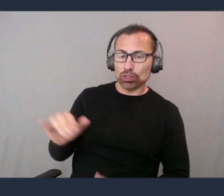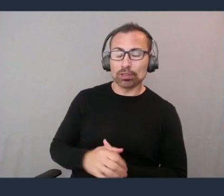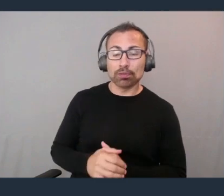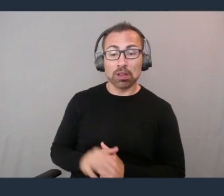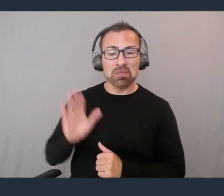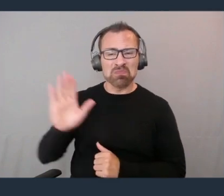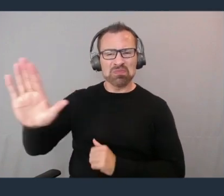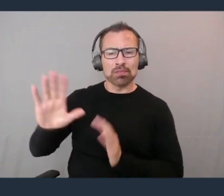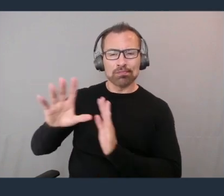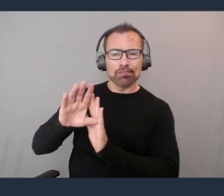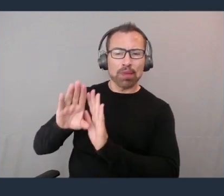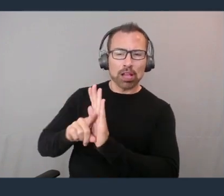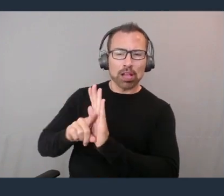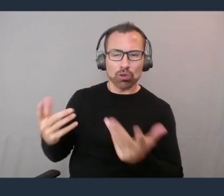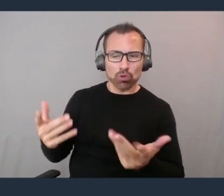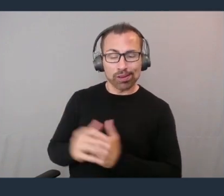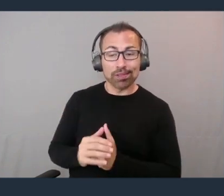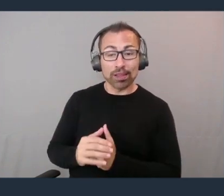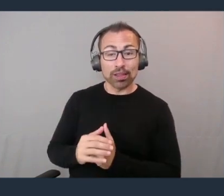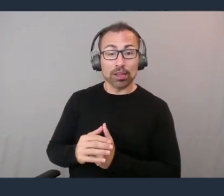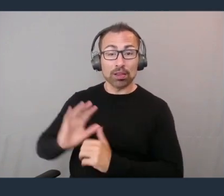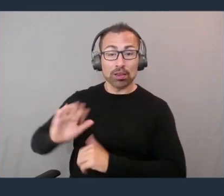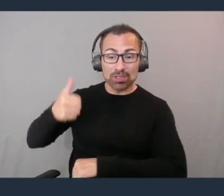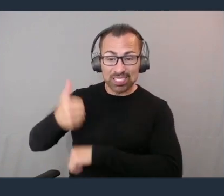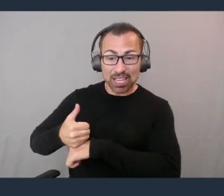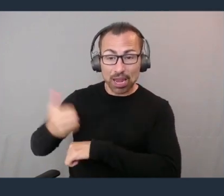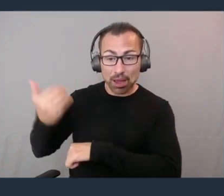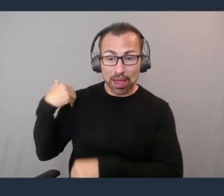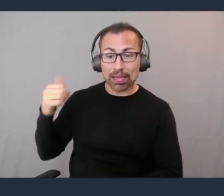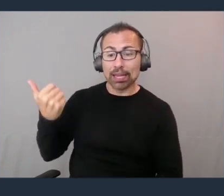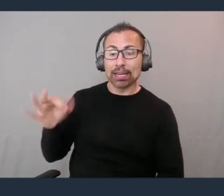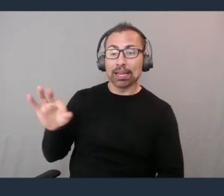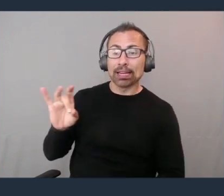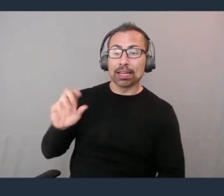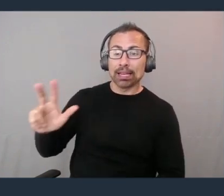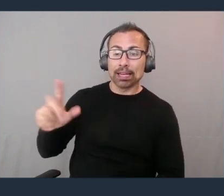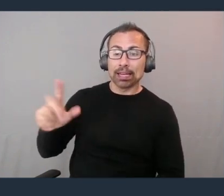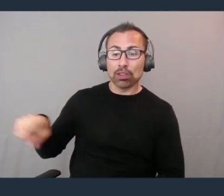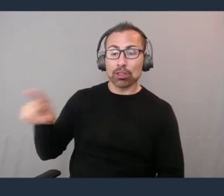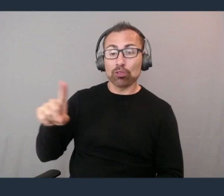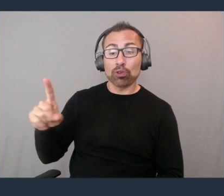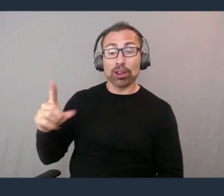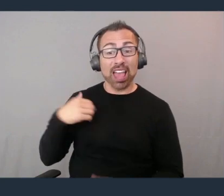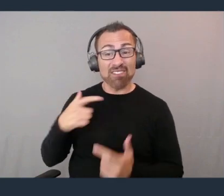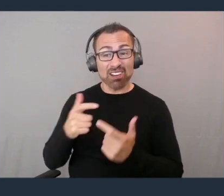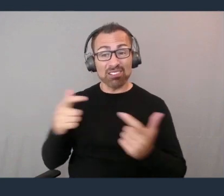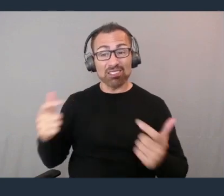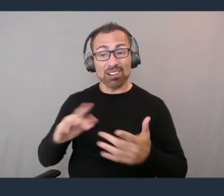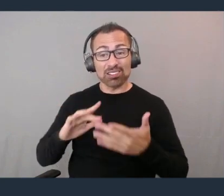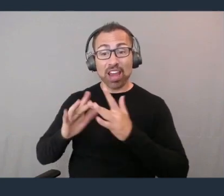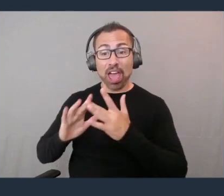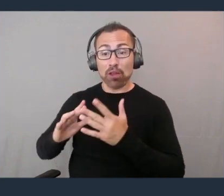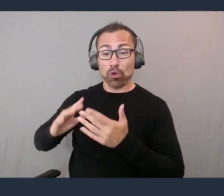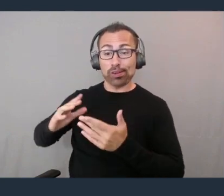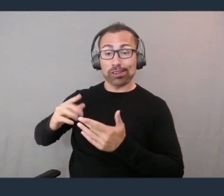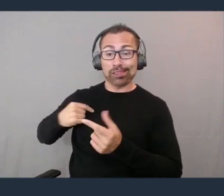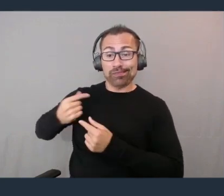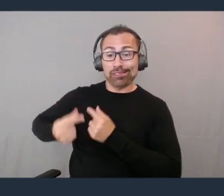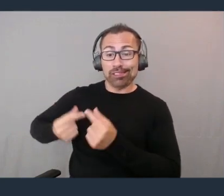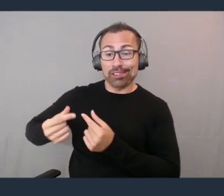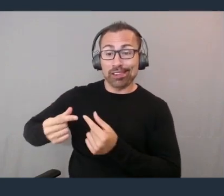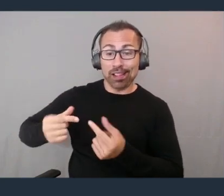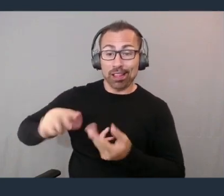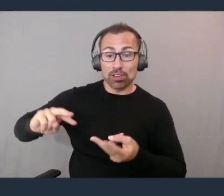background. Founded in 1983, Ancestry operates a large network of genealogical, historical records,